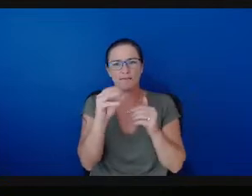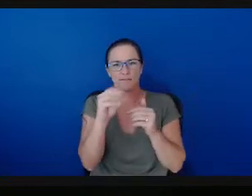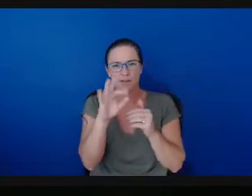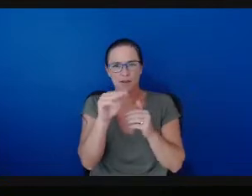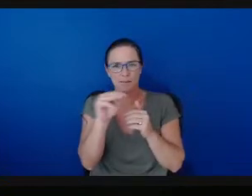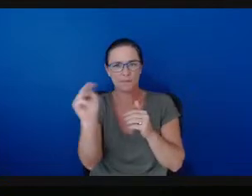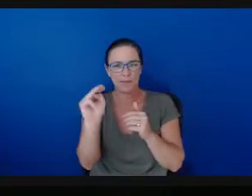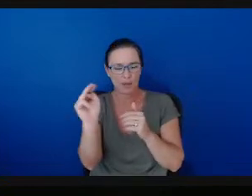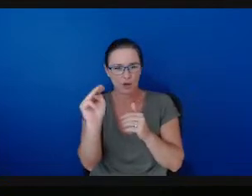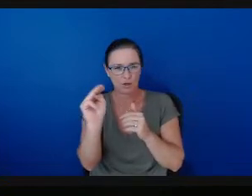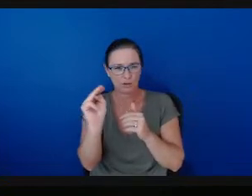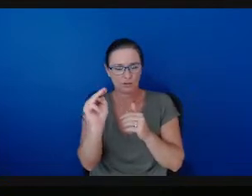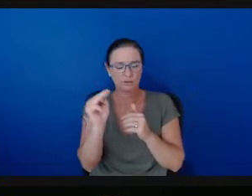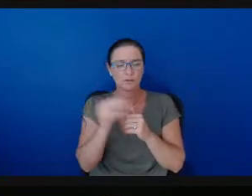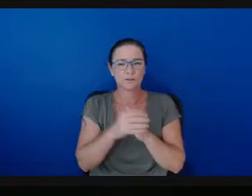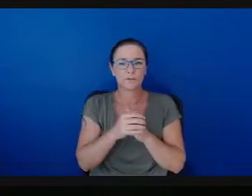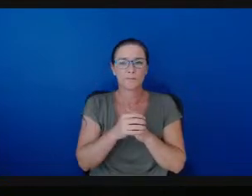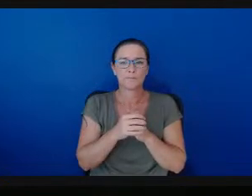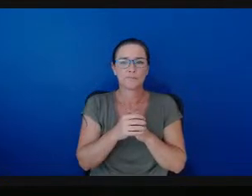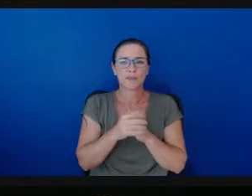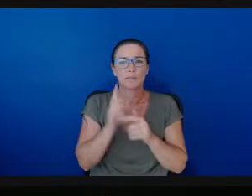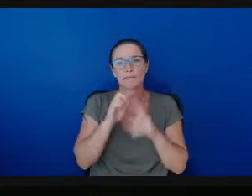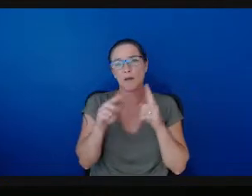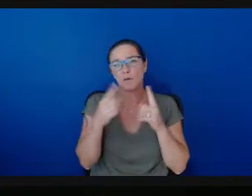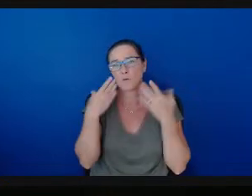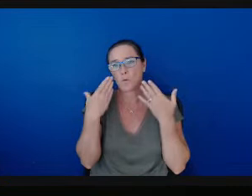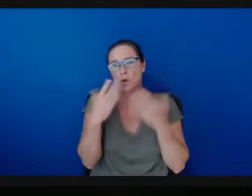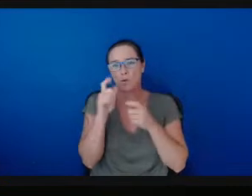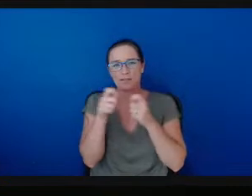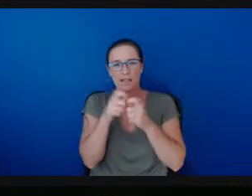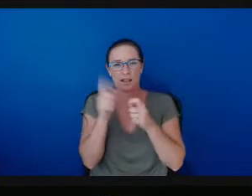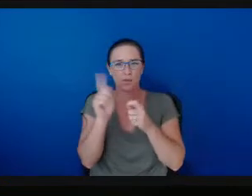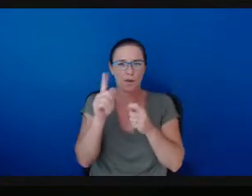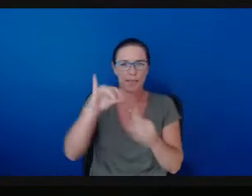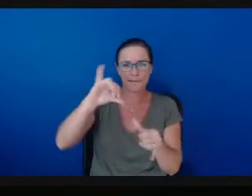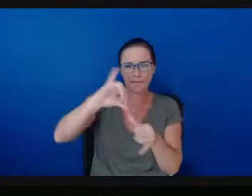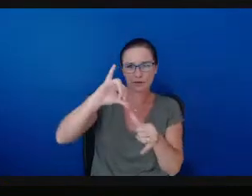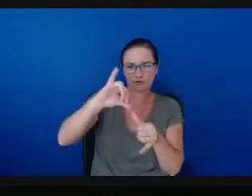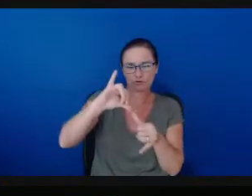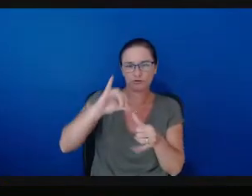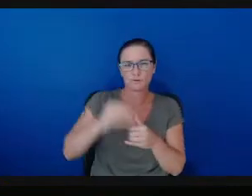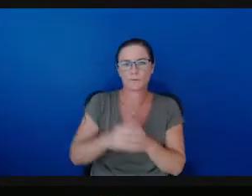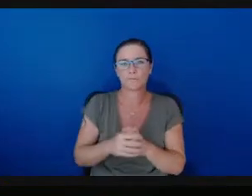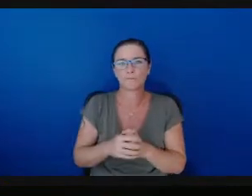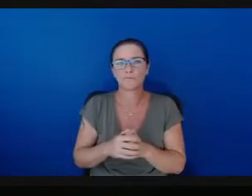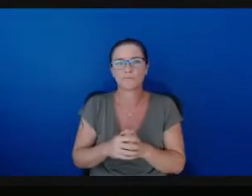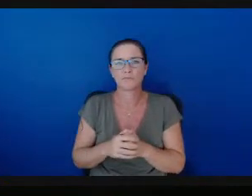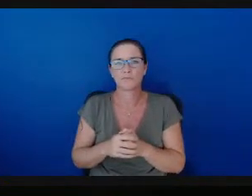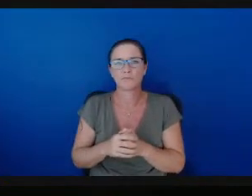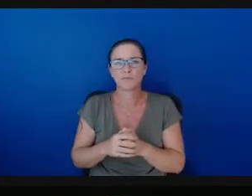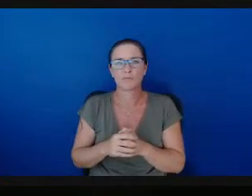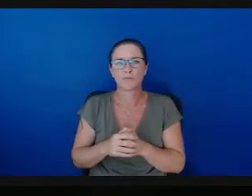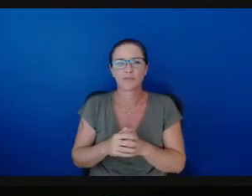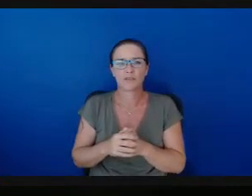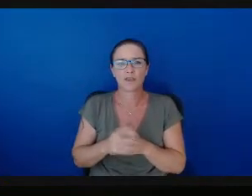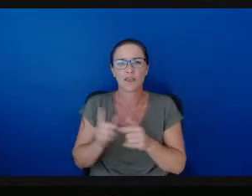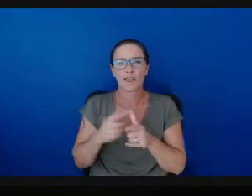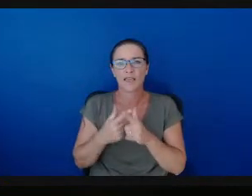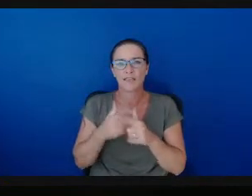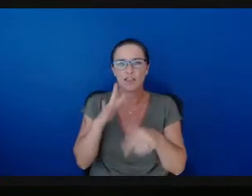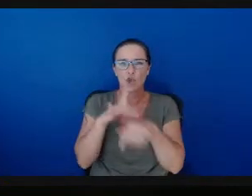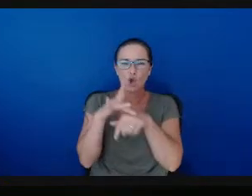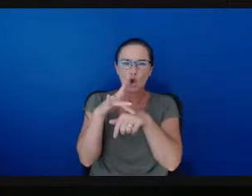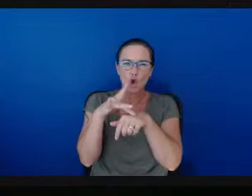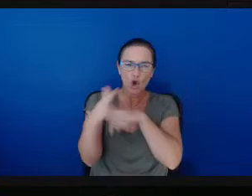Depends what they were referring to exactly, of course. But here is that main outburst. In this early